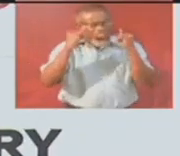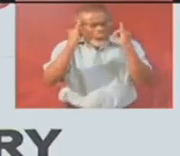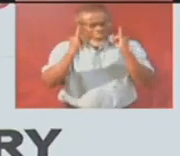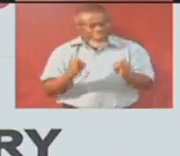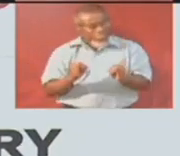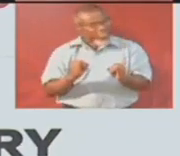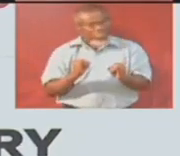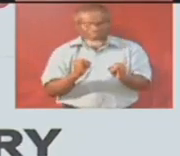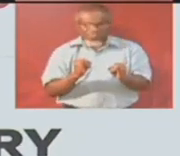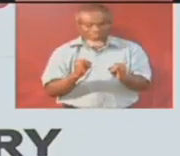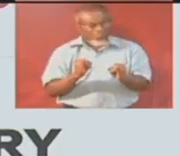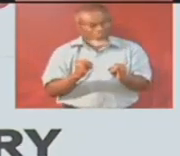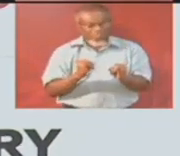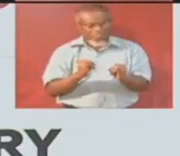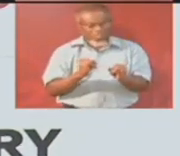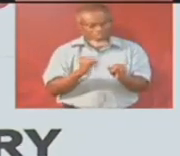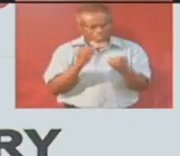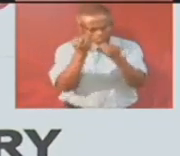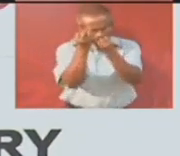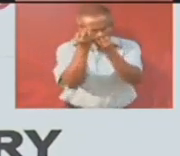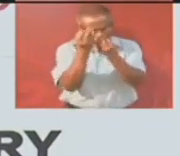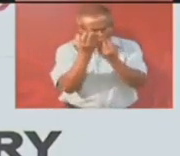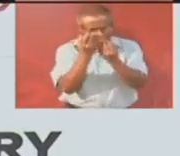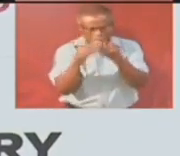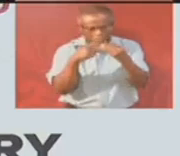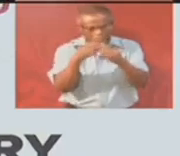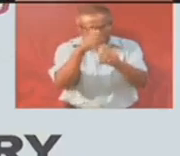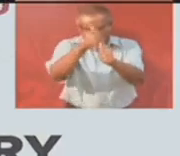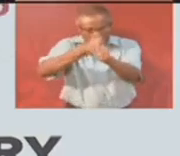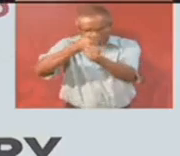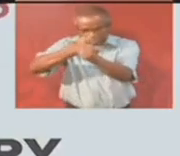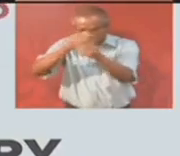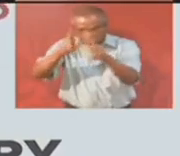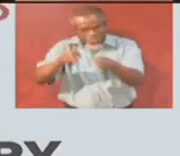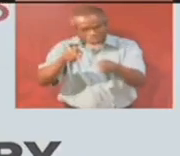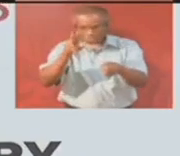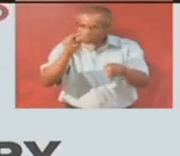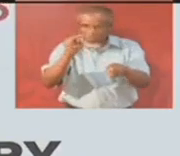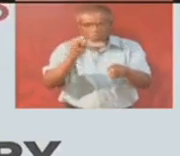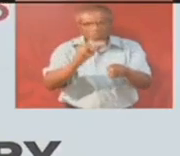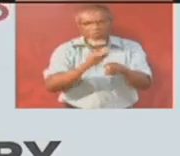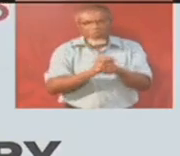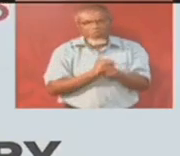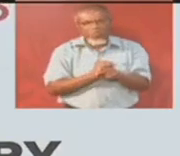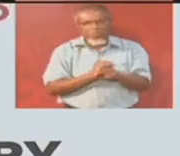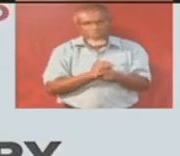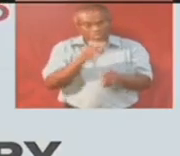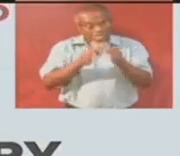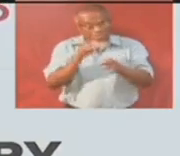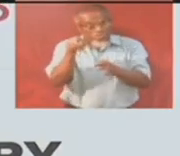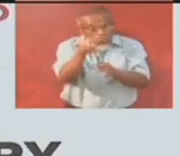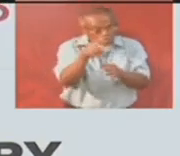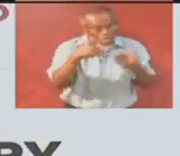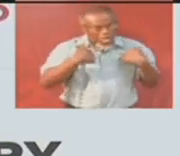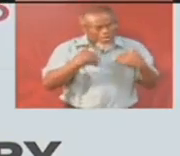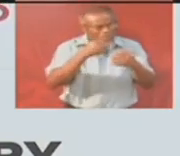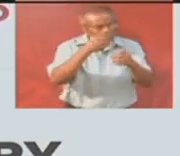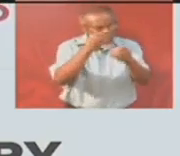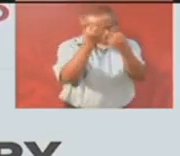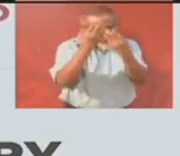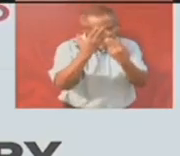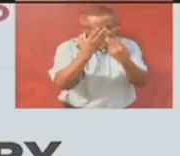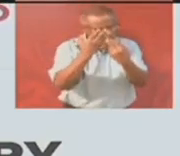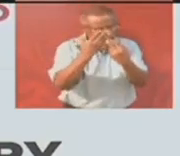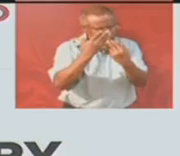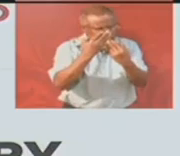41,000 individuals. However, if you have any information, as I always advise the media, that any patient